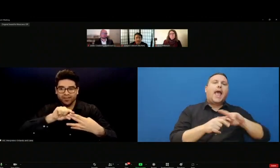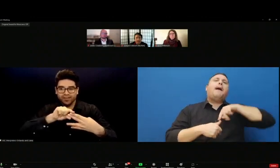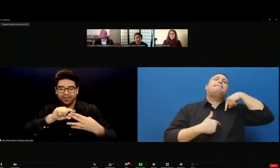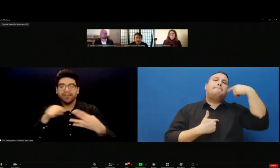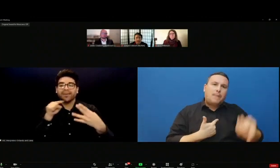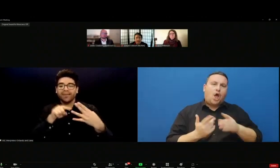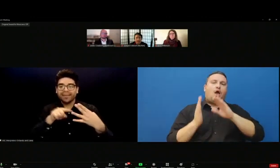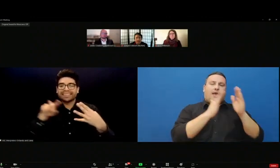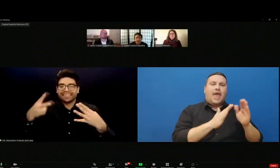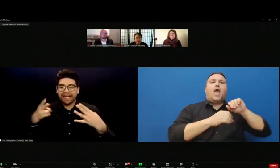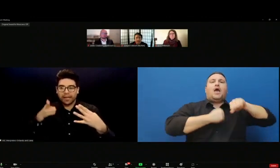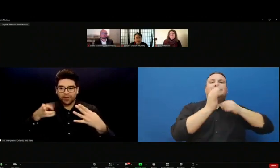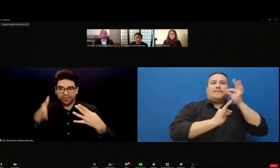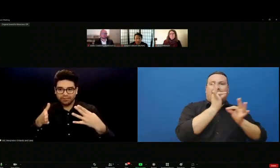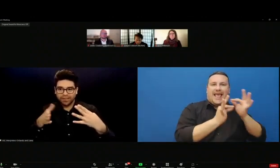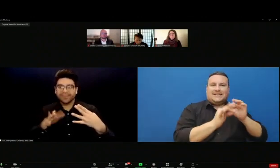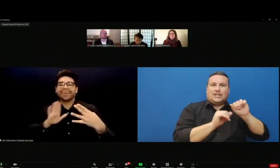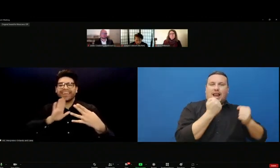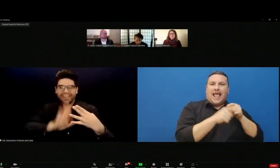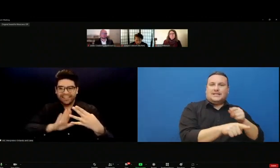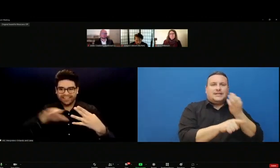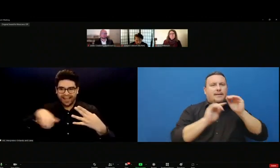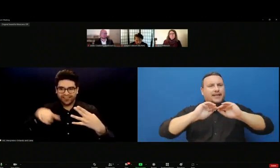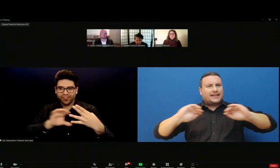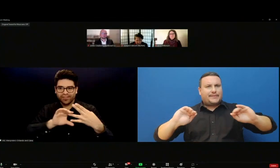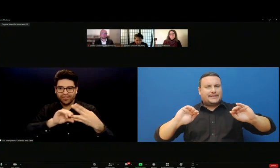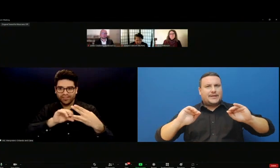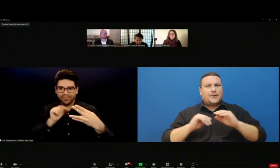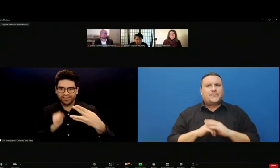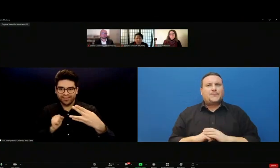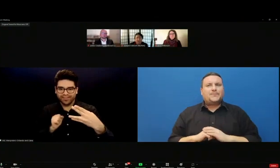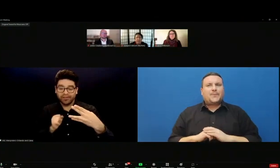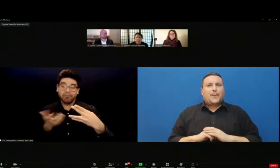actions. Thus, arguably, this being articulatorily